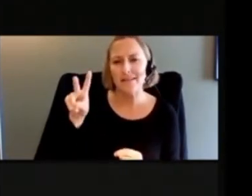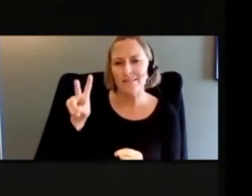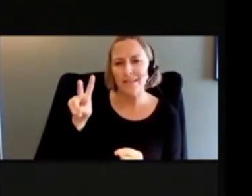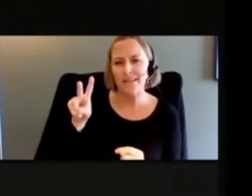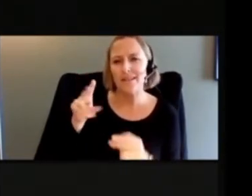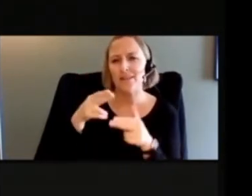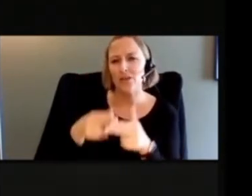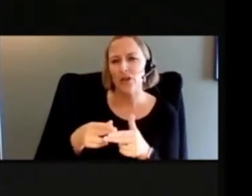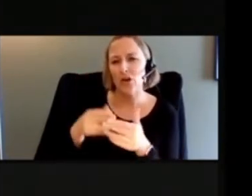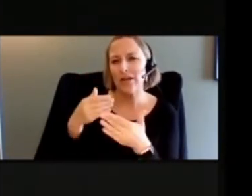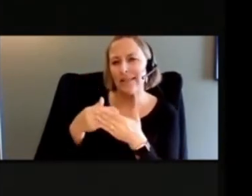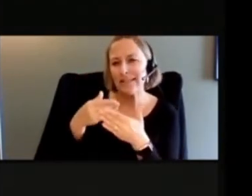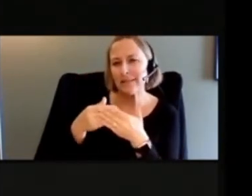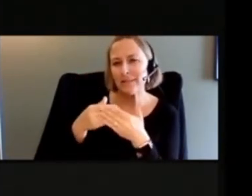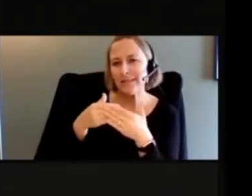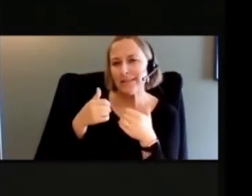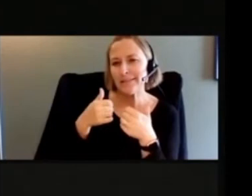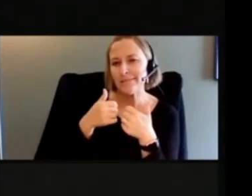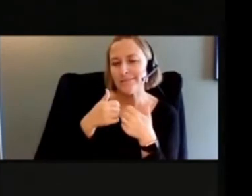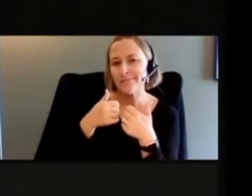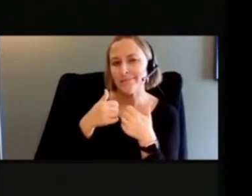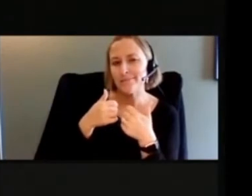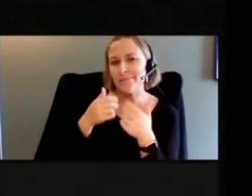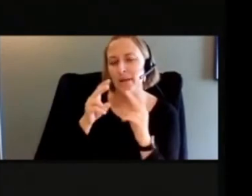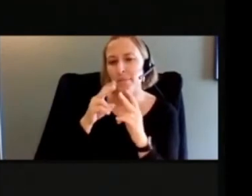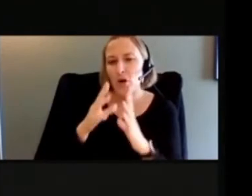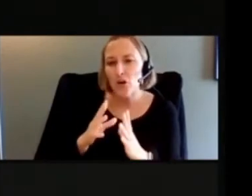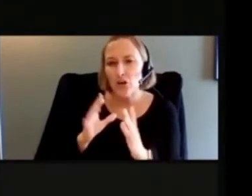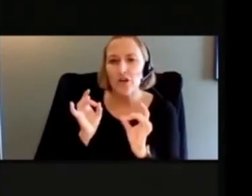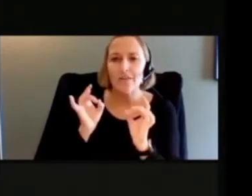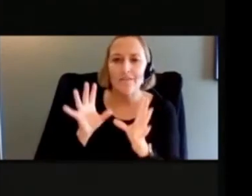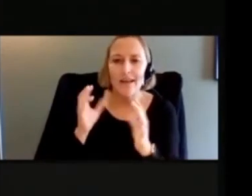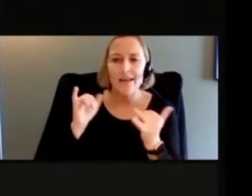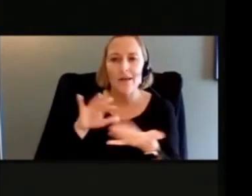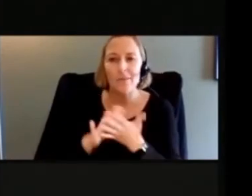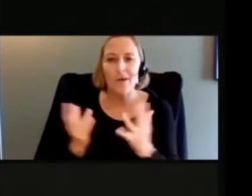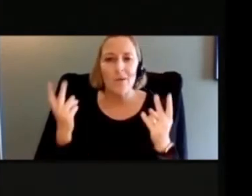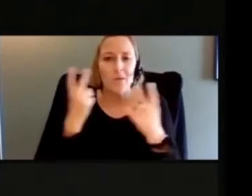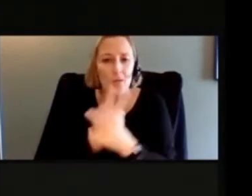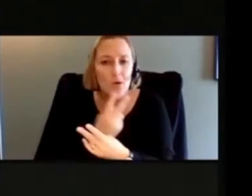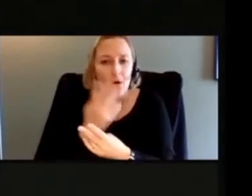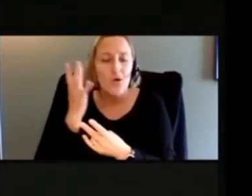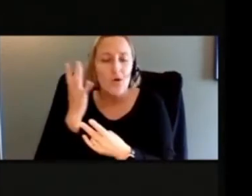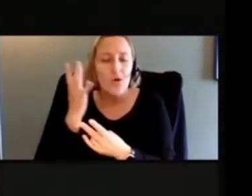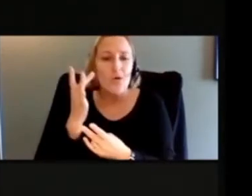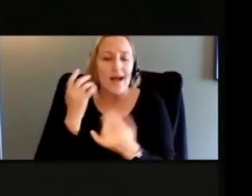ACE, has also heightened because of limited resources that might be